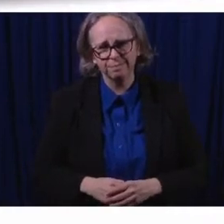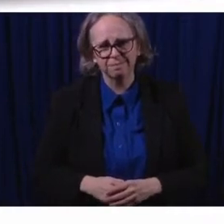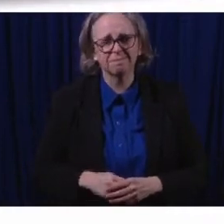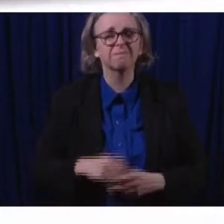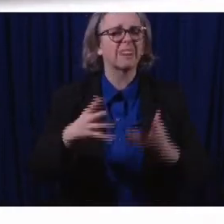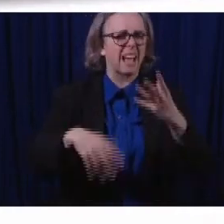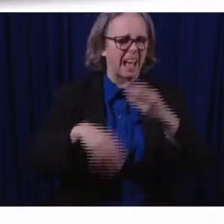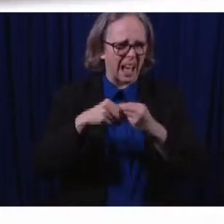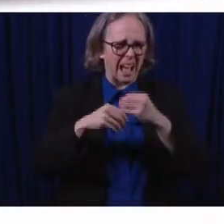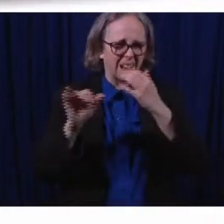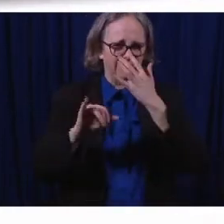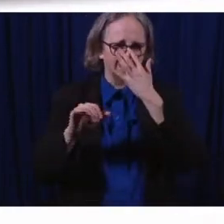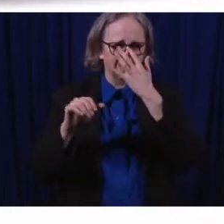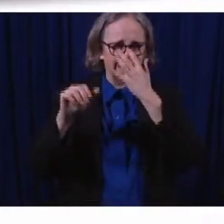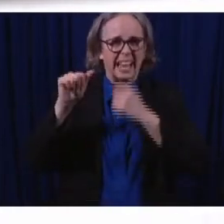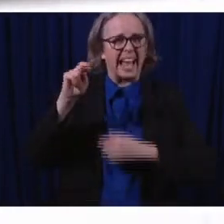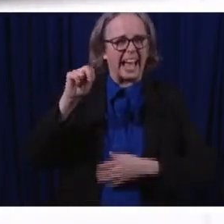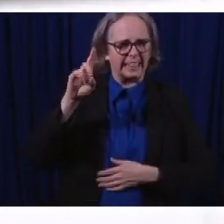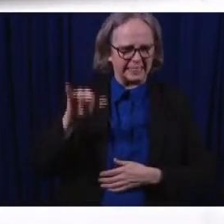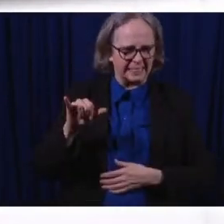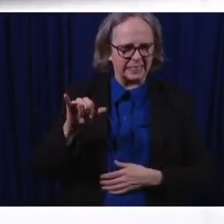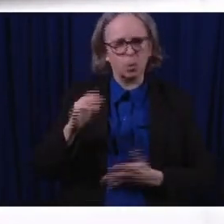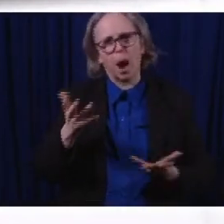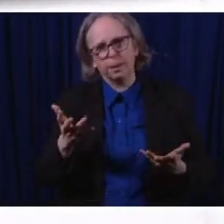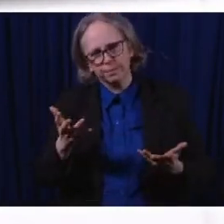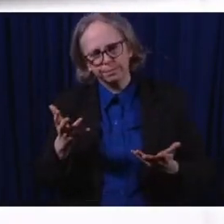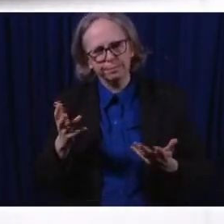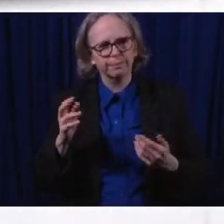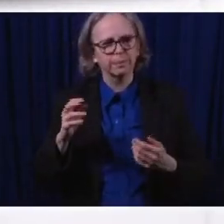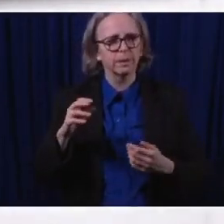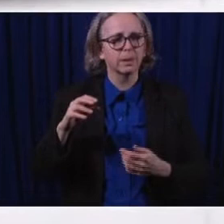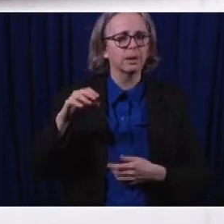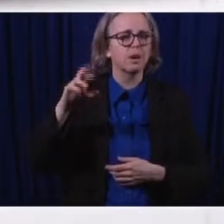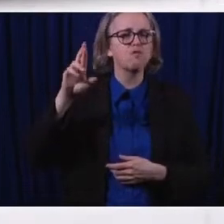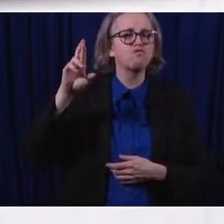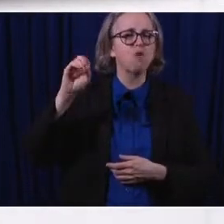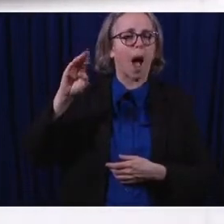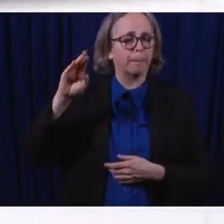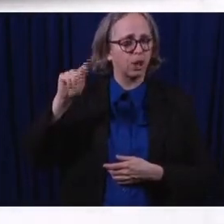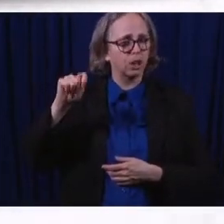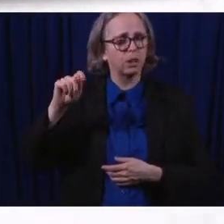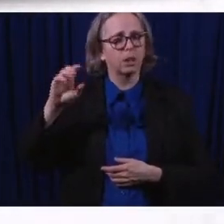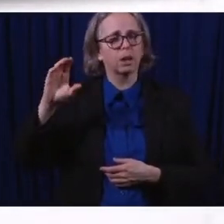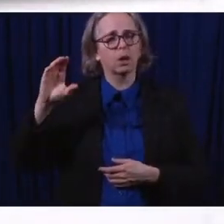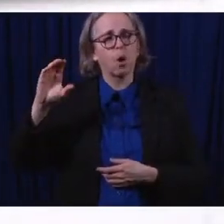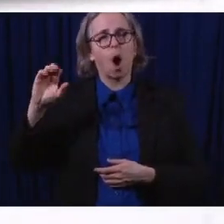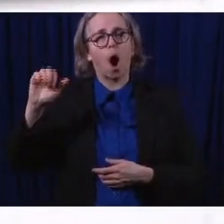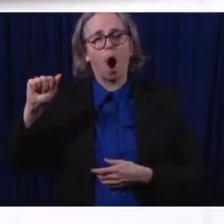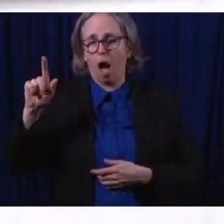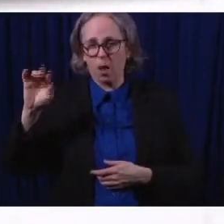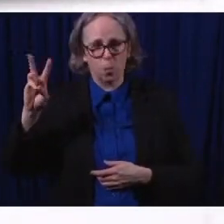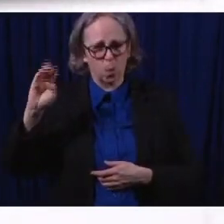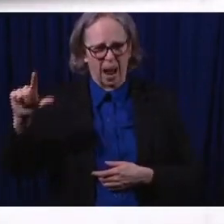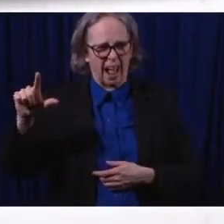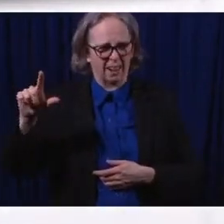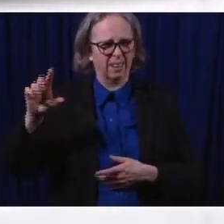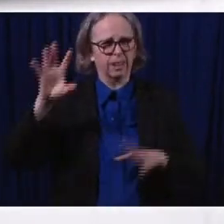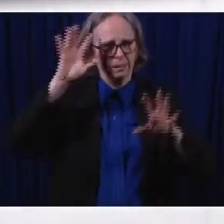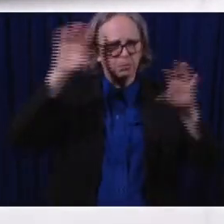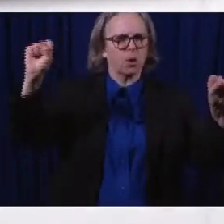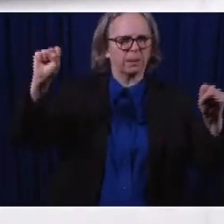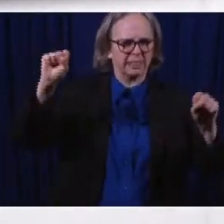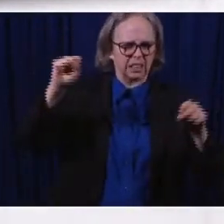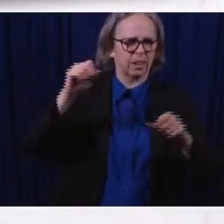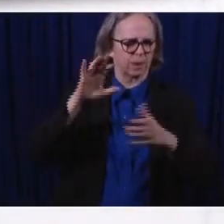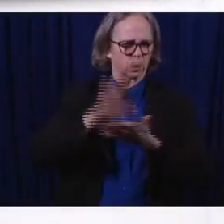by we were joined by Robert Caldwell, who's the superintendent of the Switzerland of Ohio schools, and then Andy Brooks, who's with me